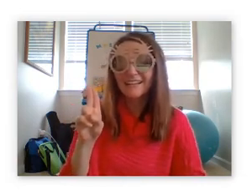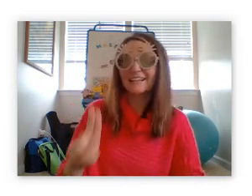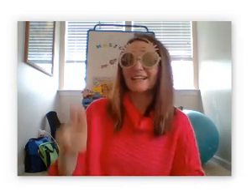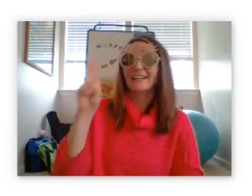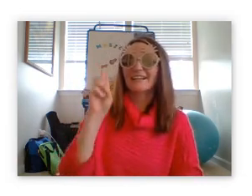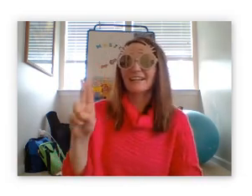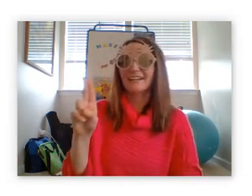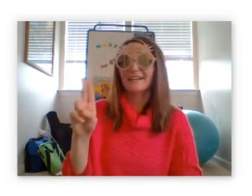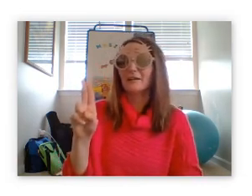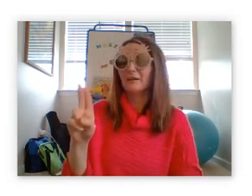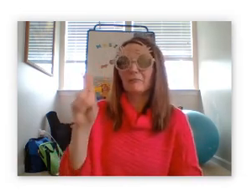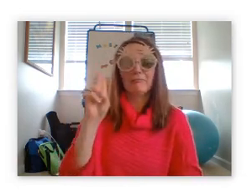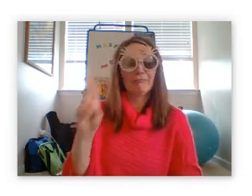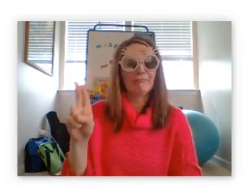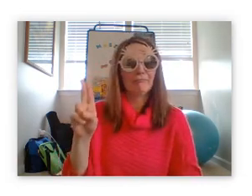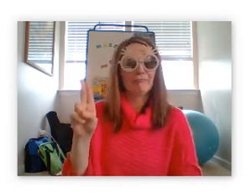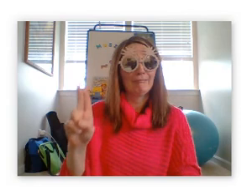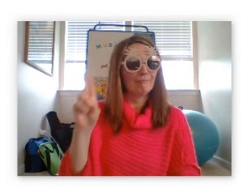like to